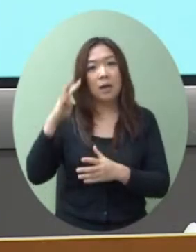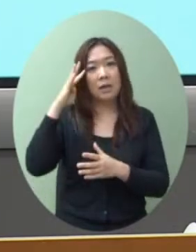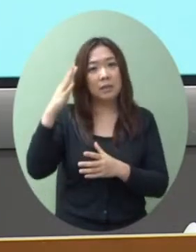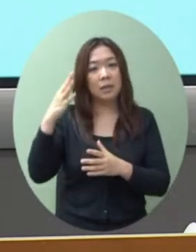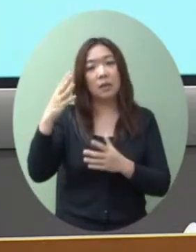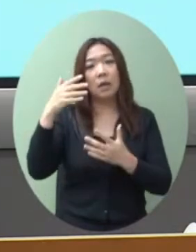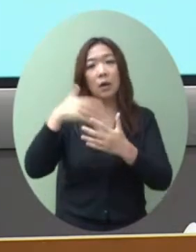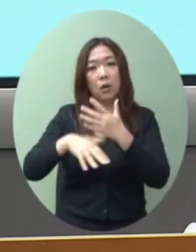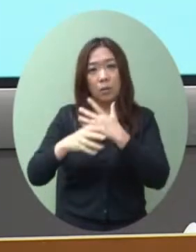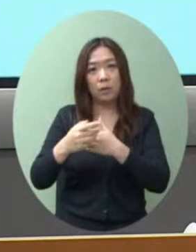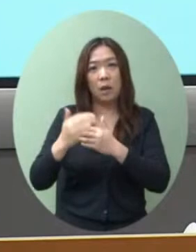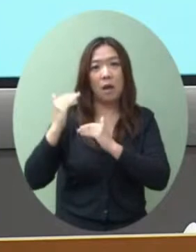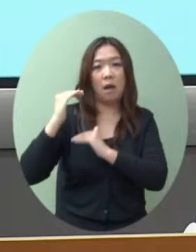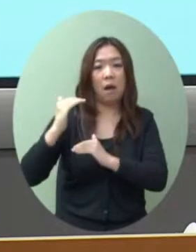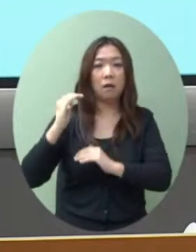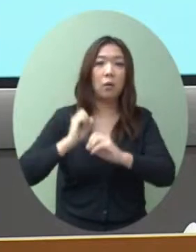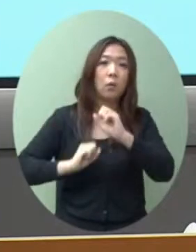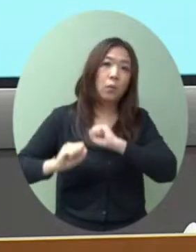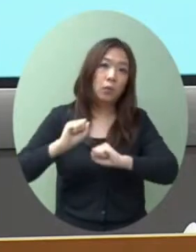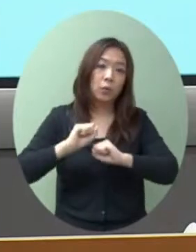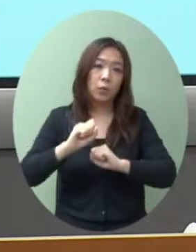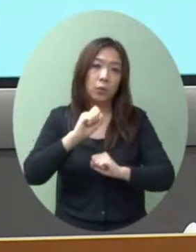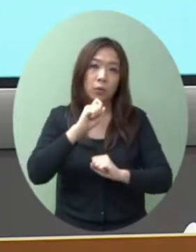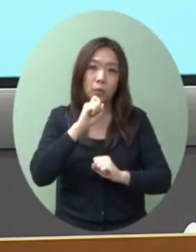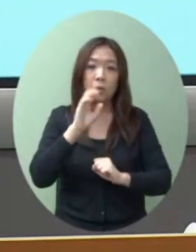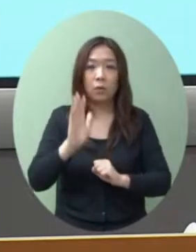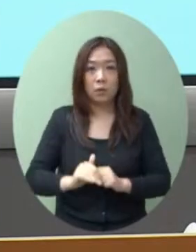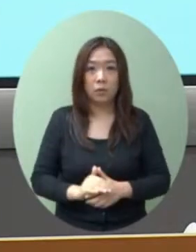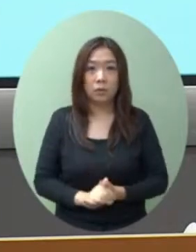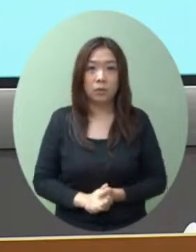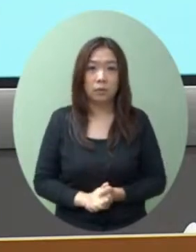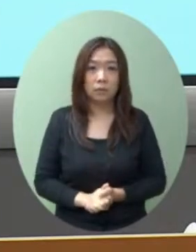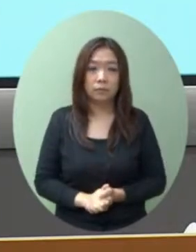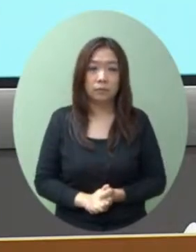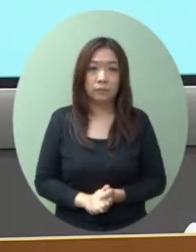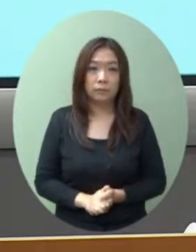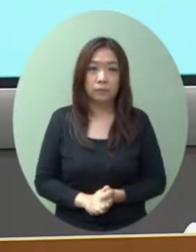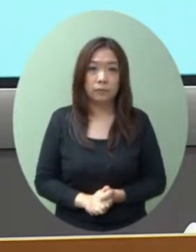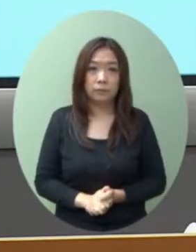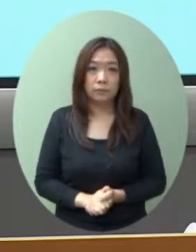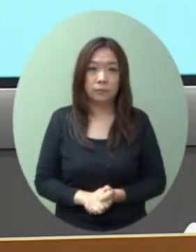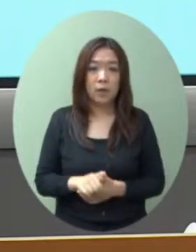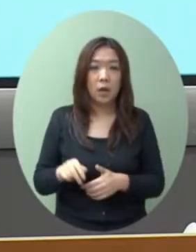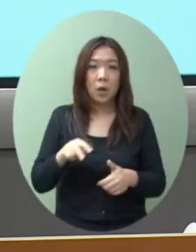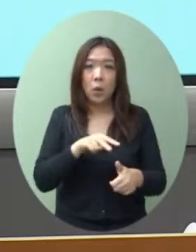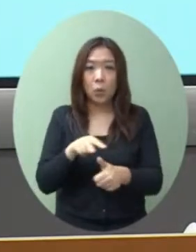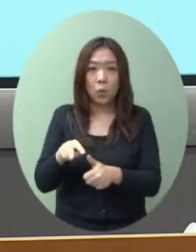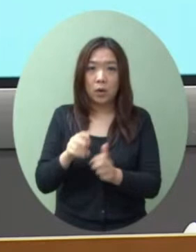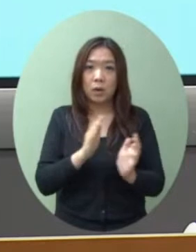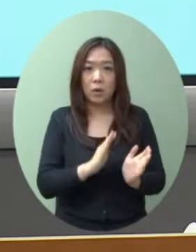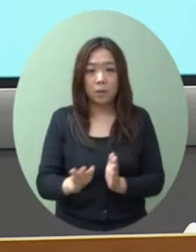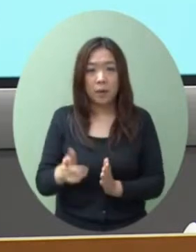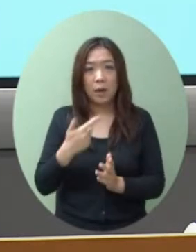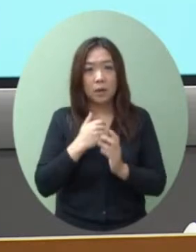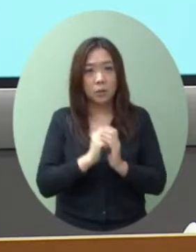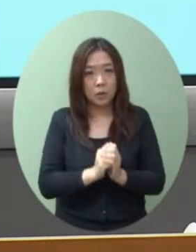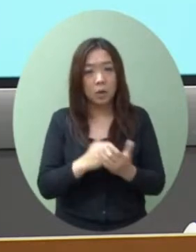us the confidence that the risk factor is equally controlled well, so